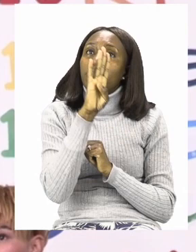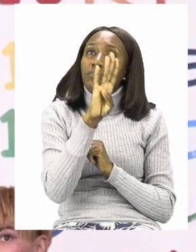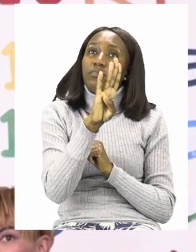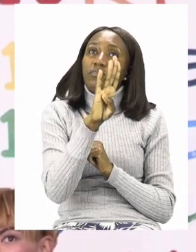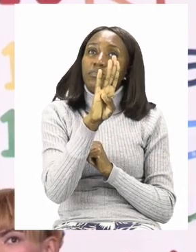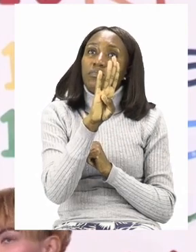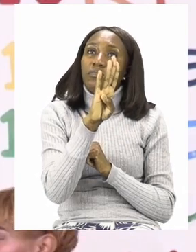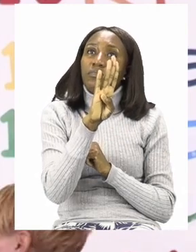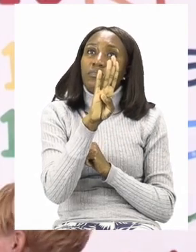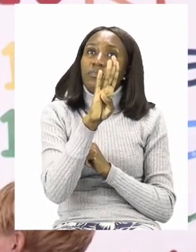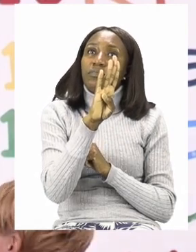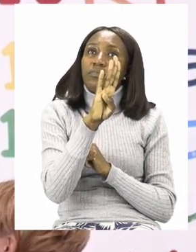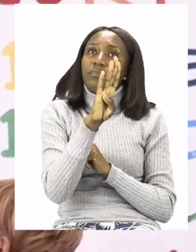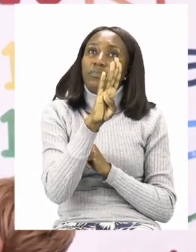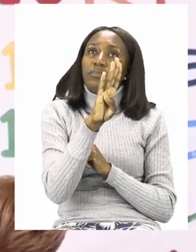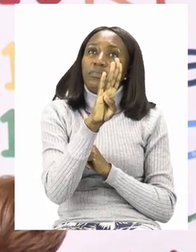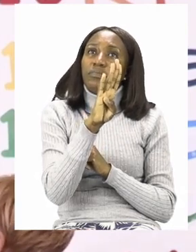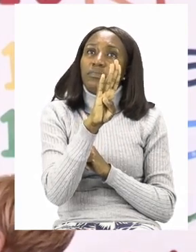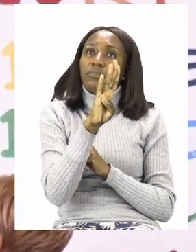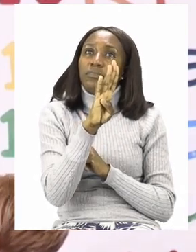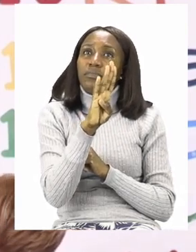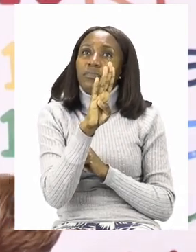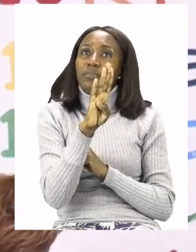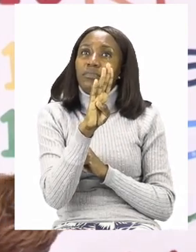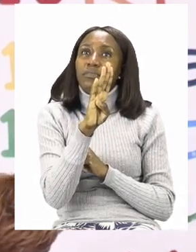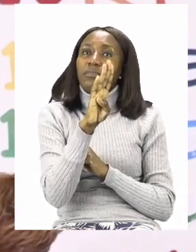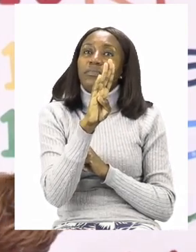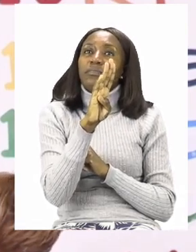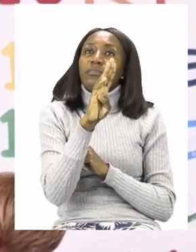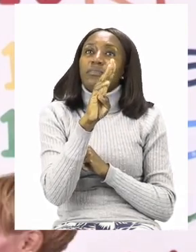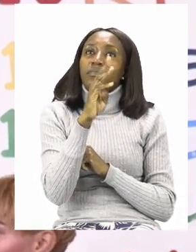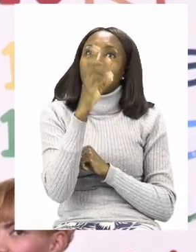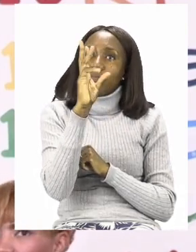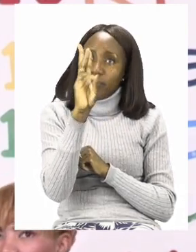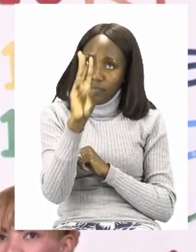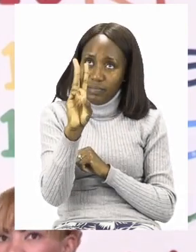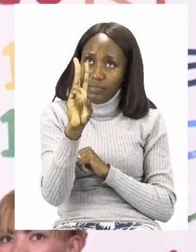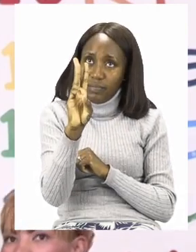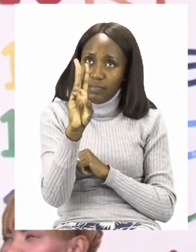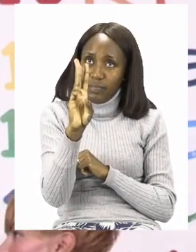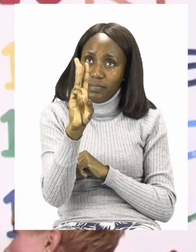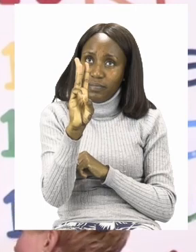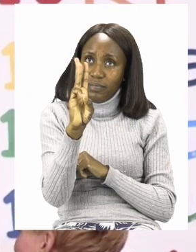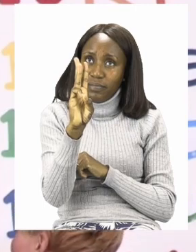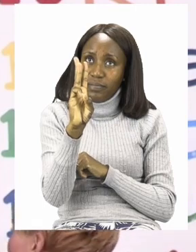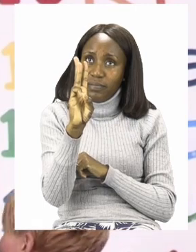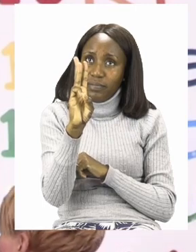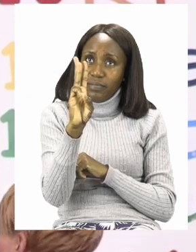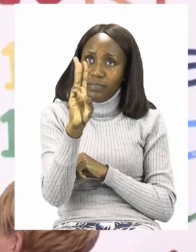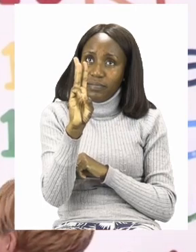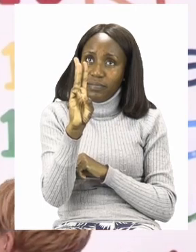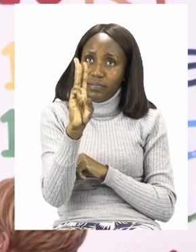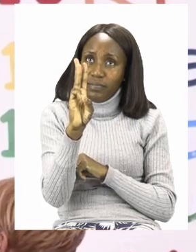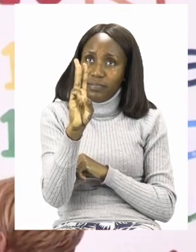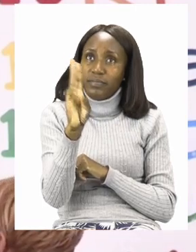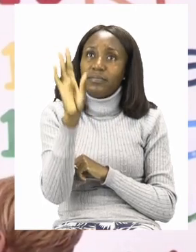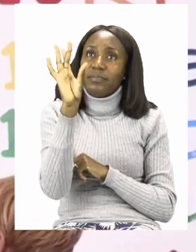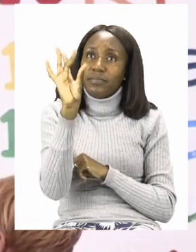4, right? Then we have 6, and then we